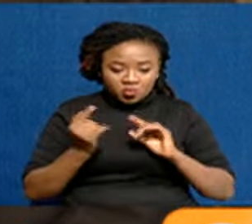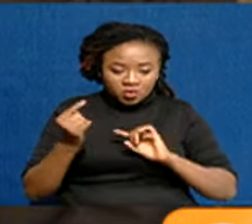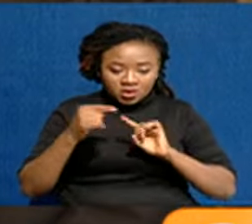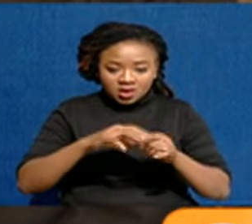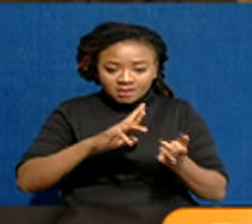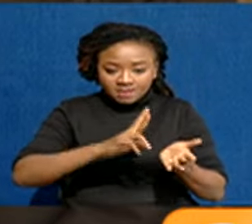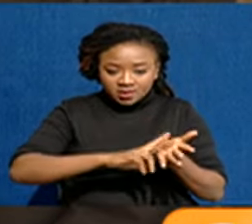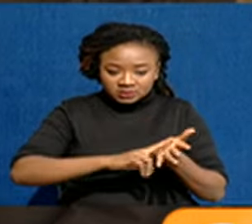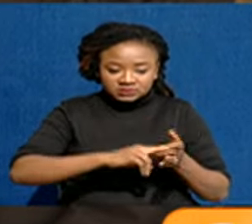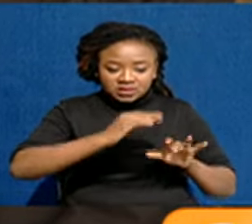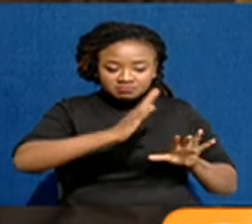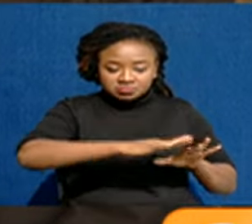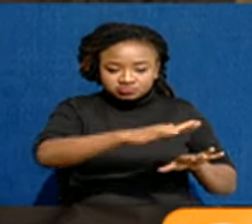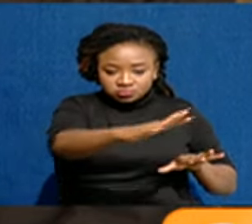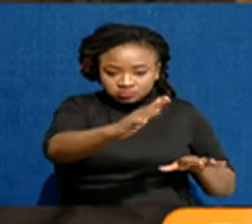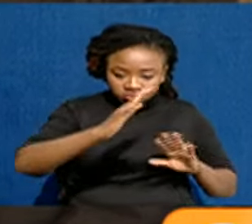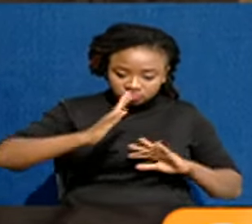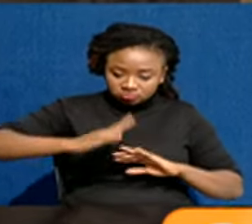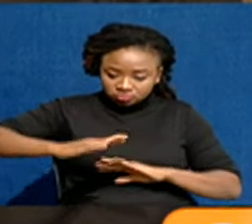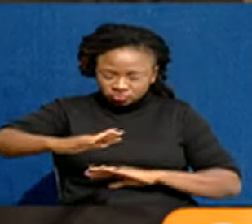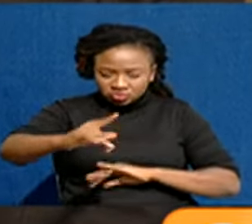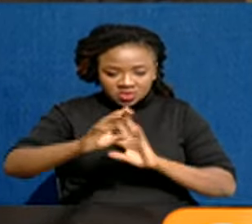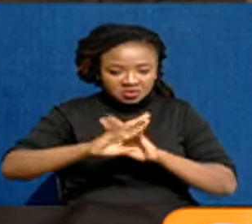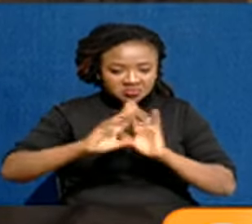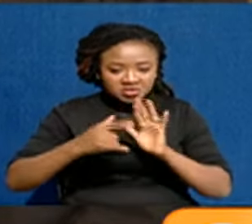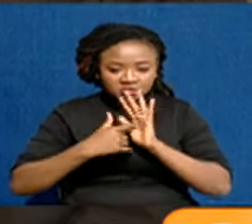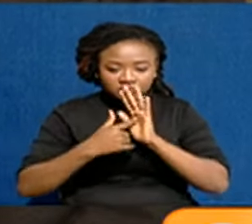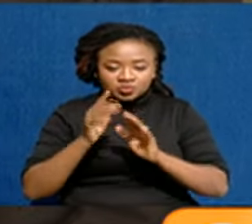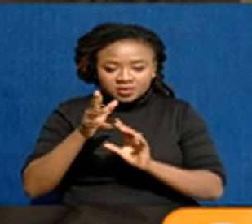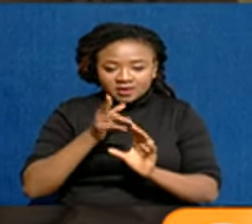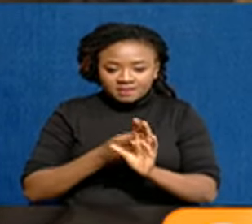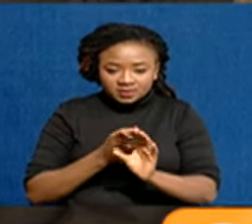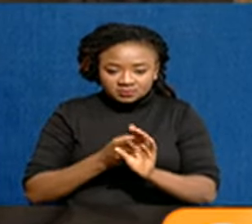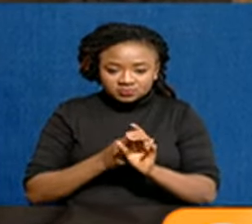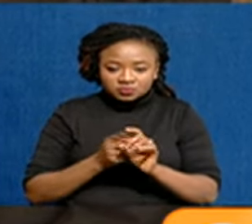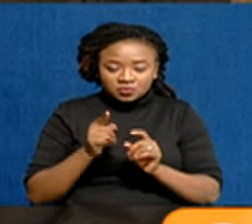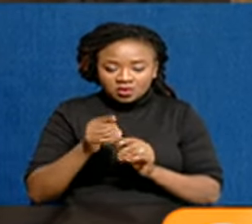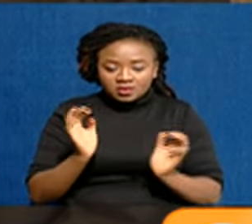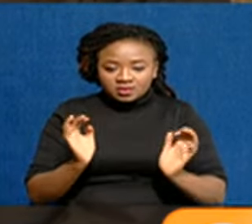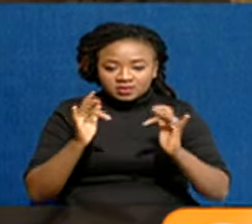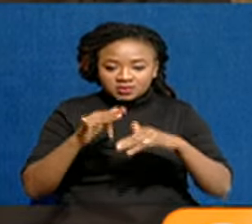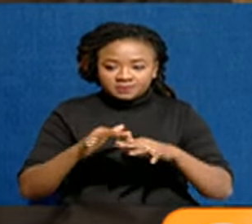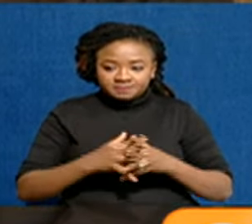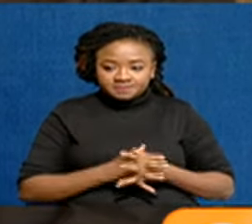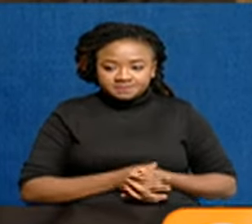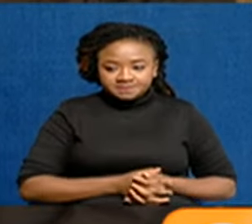registered and have shown their participation during the event.